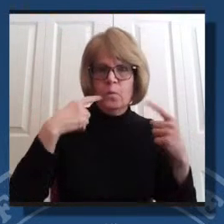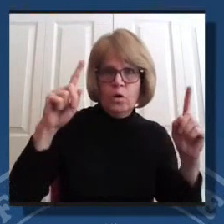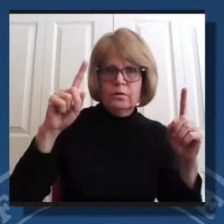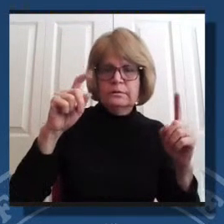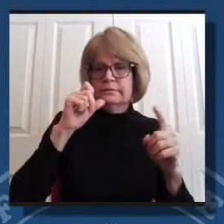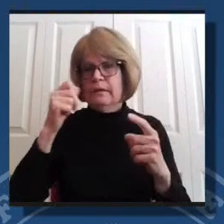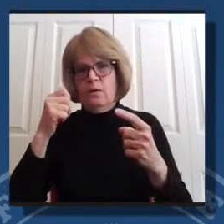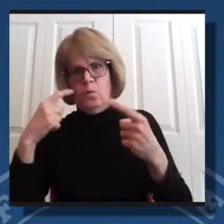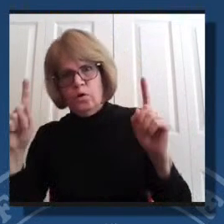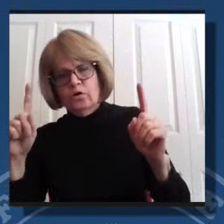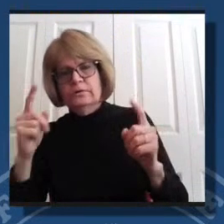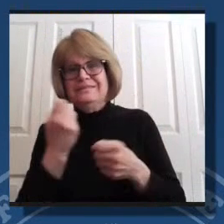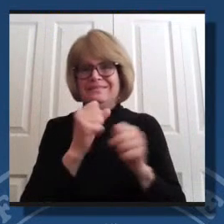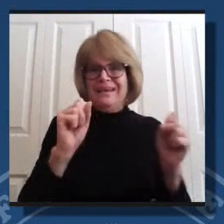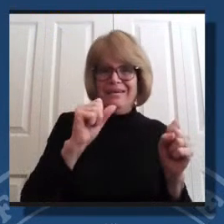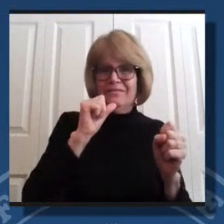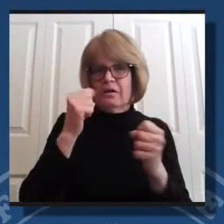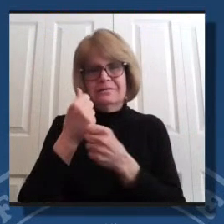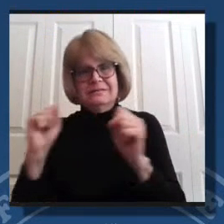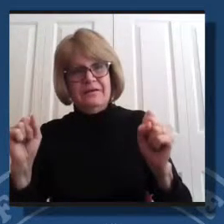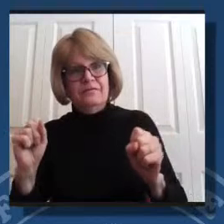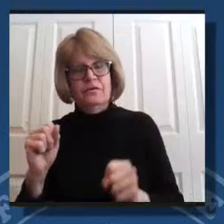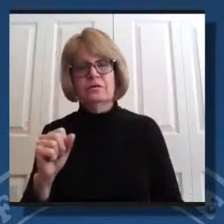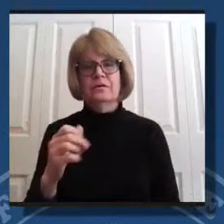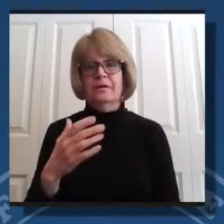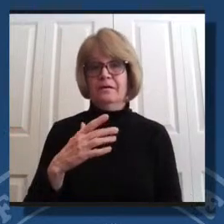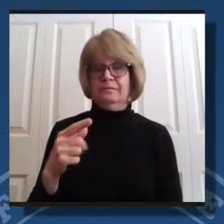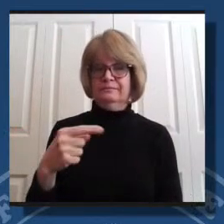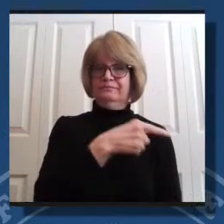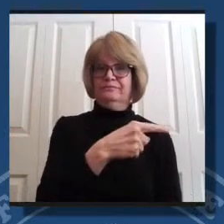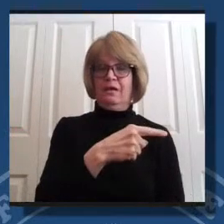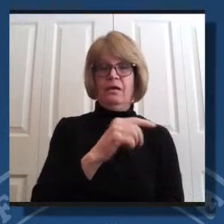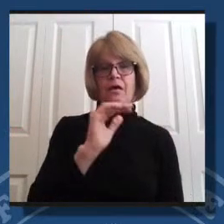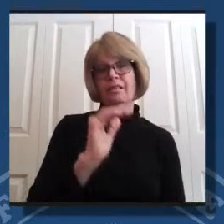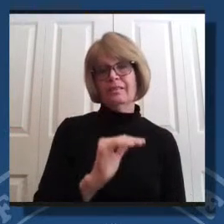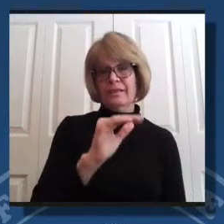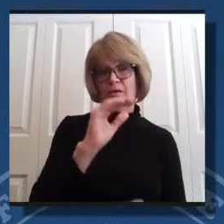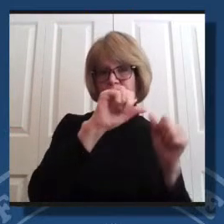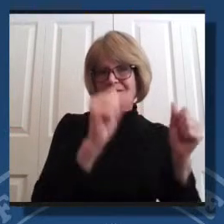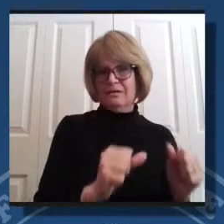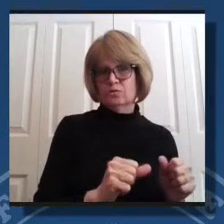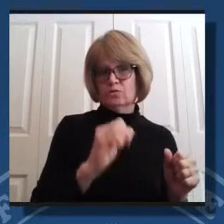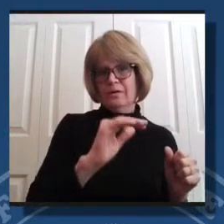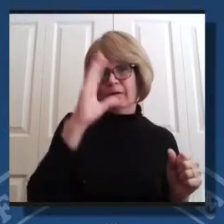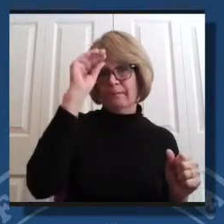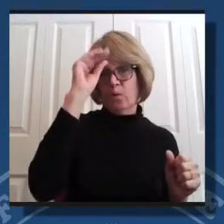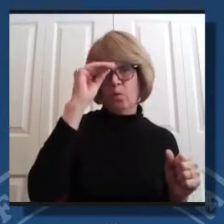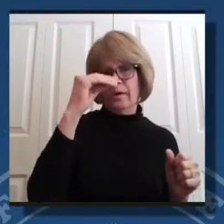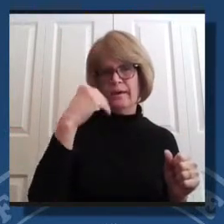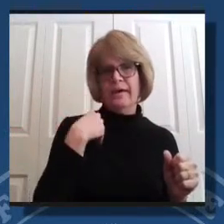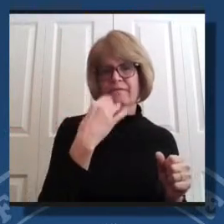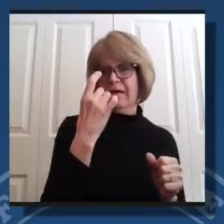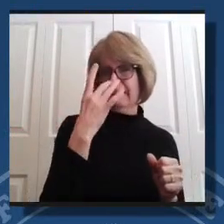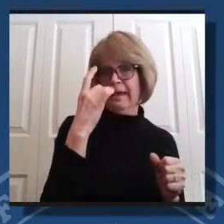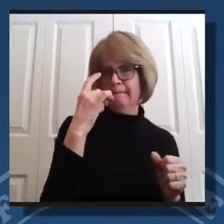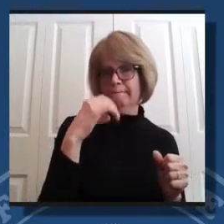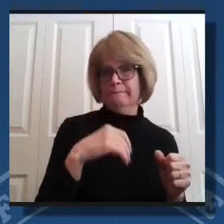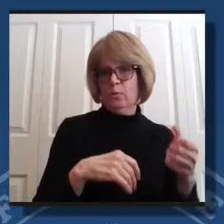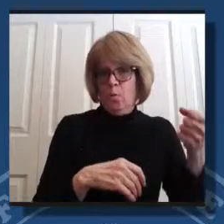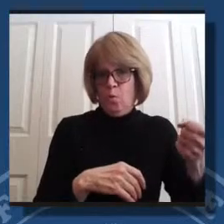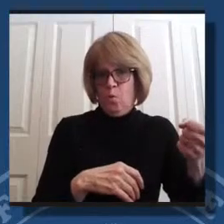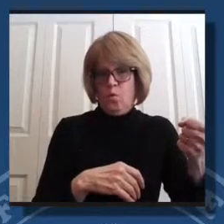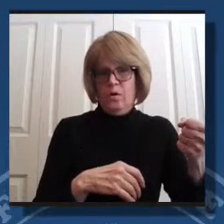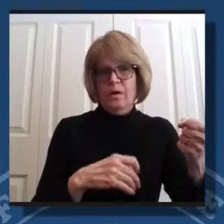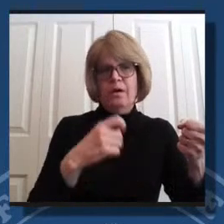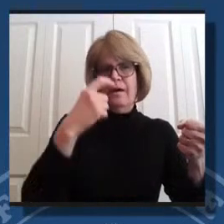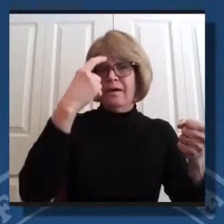safe and what's not safe. To my left, there's a little statue of a little boy holding a lamb. And I think that must belong